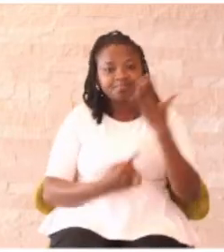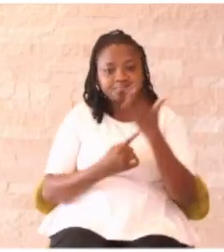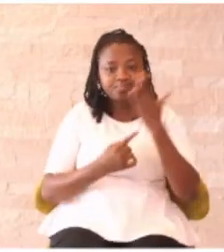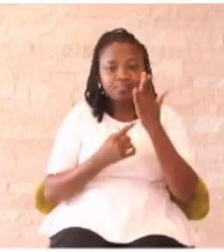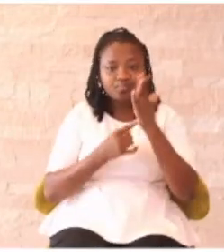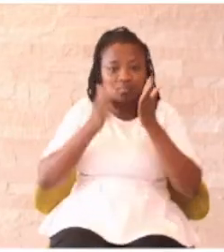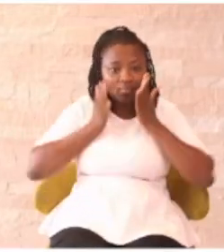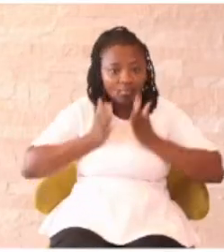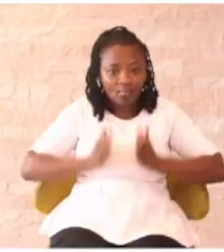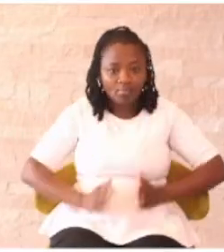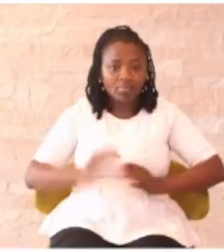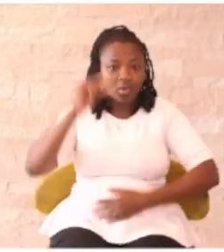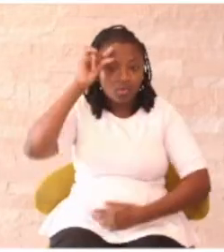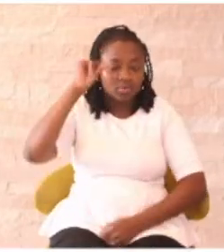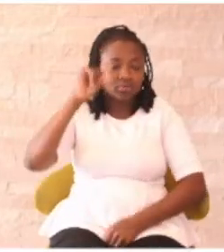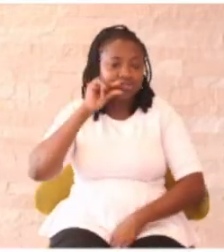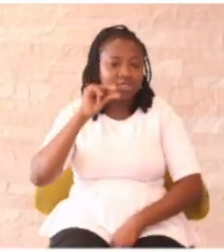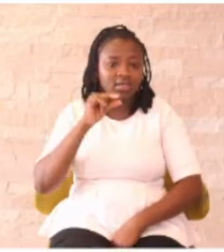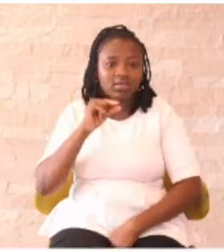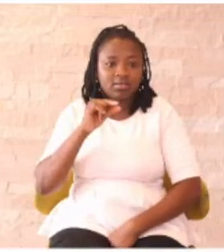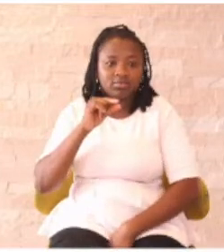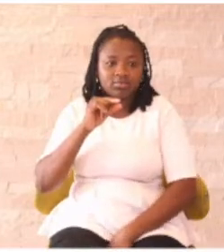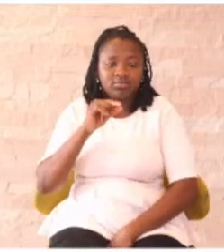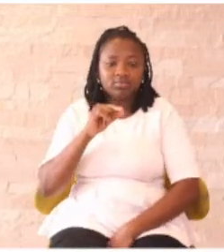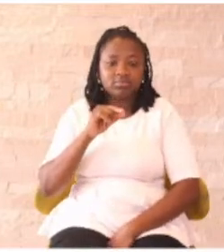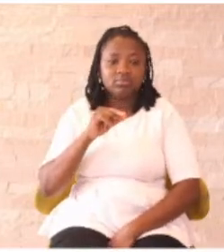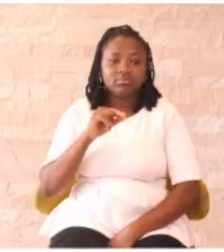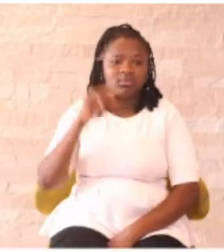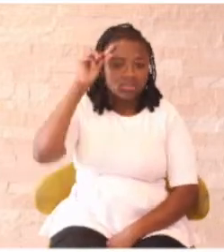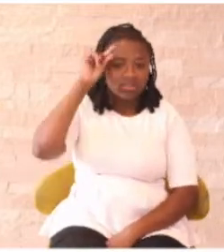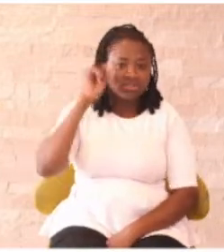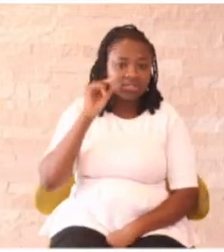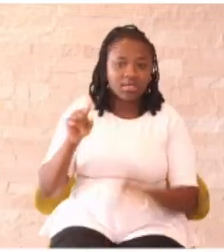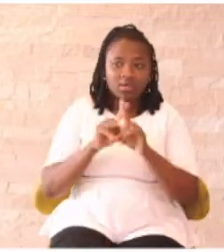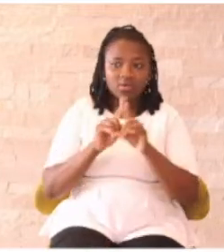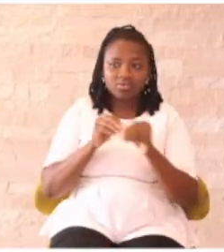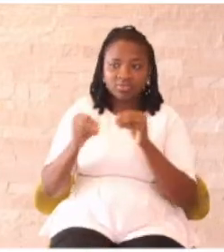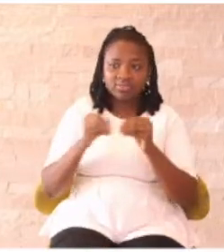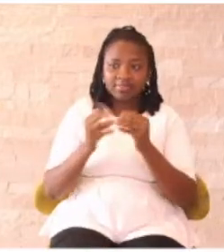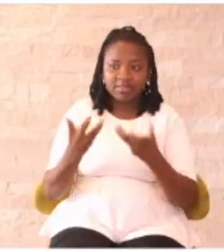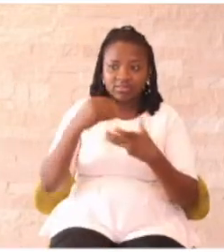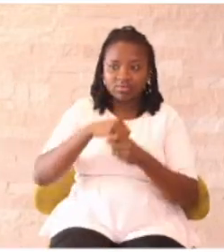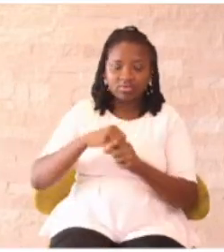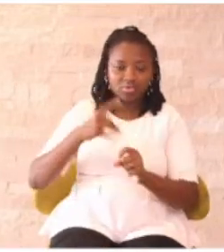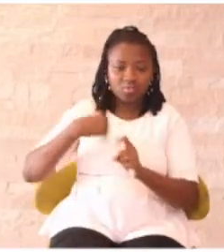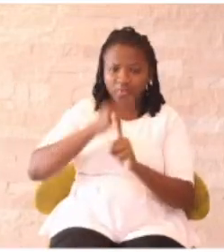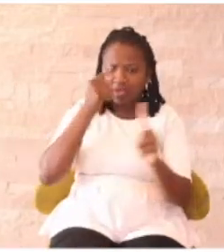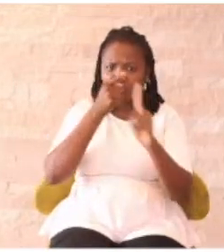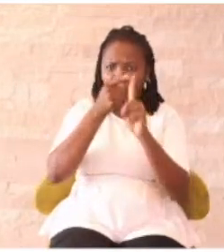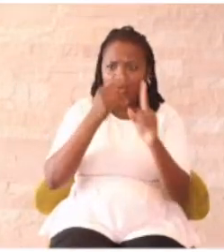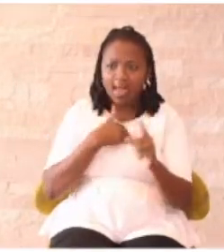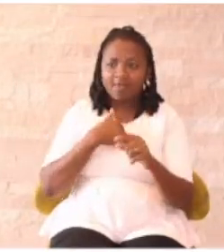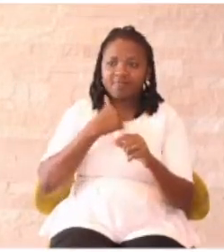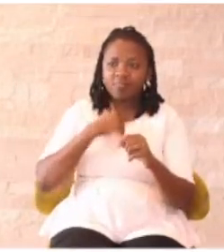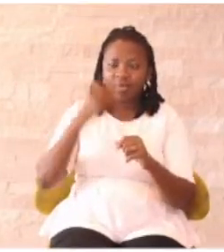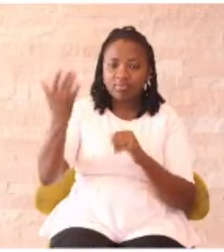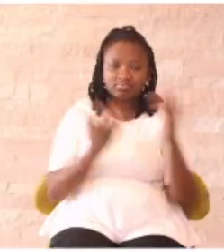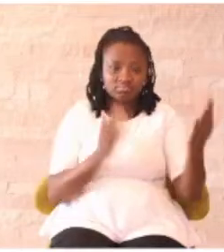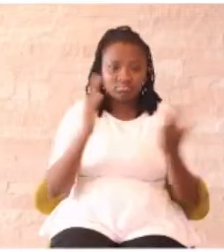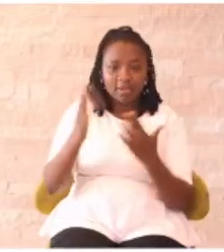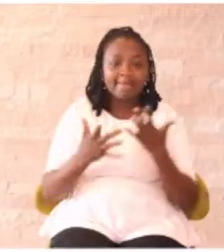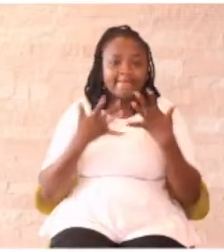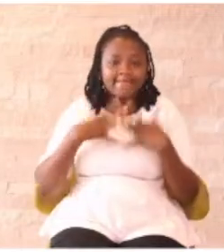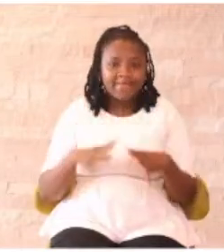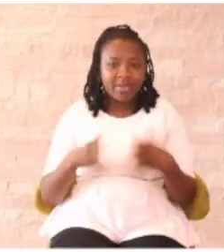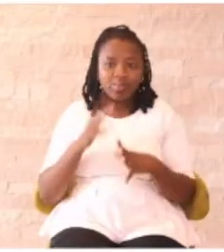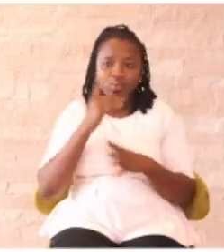person in gender and inclusion, gender and disability inclusion. We are so intentional also to bring on board technical persons